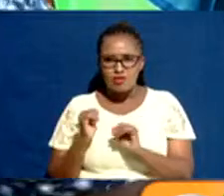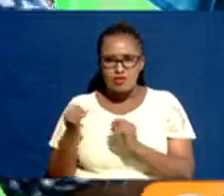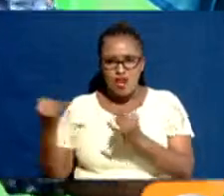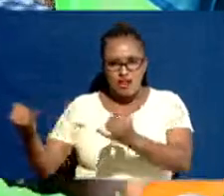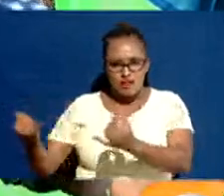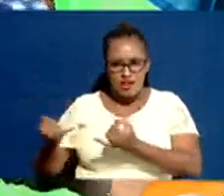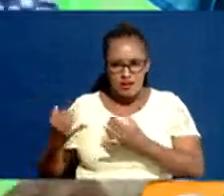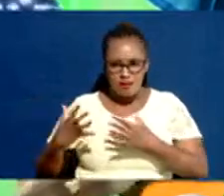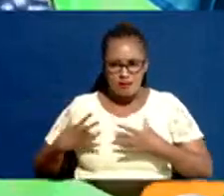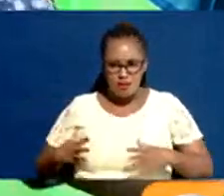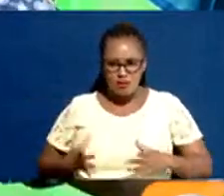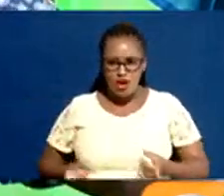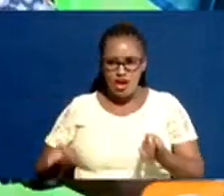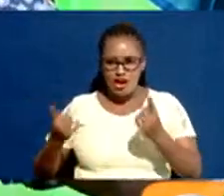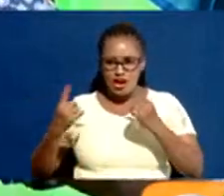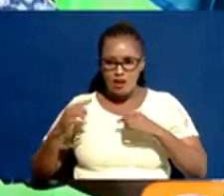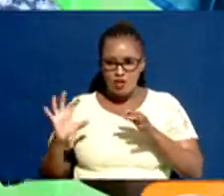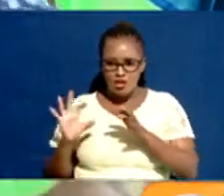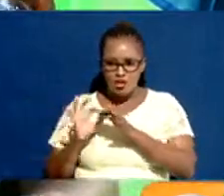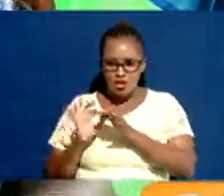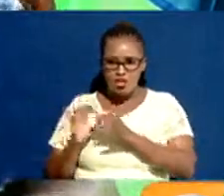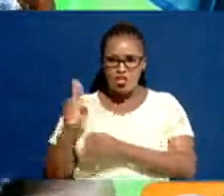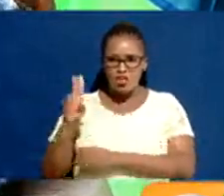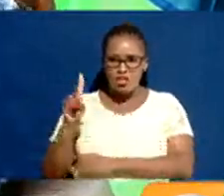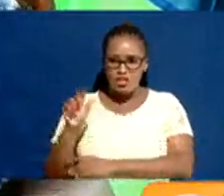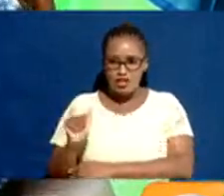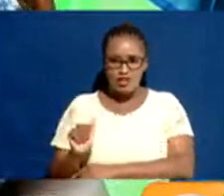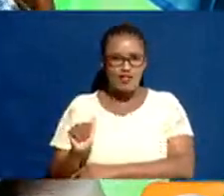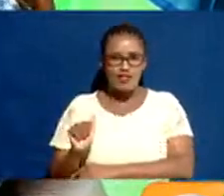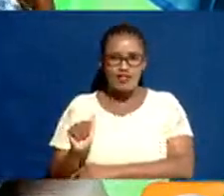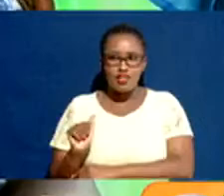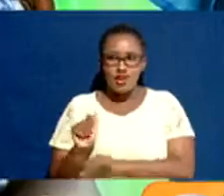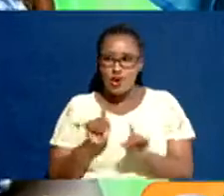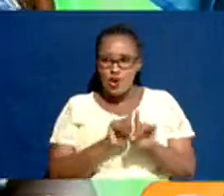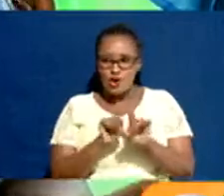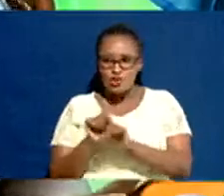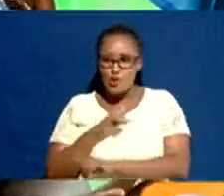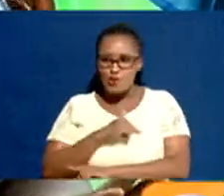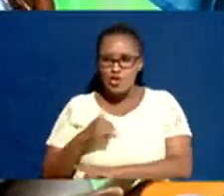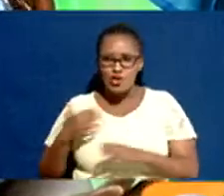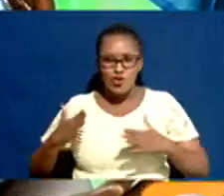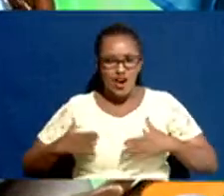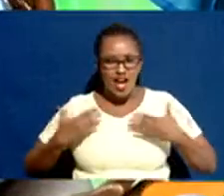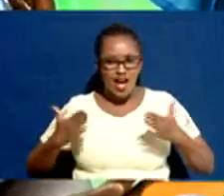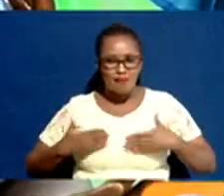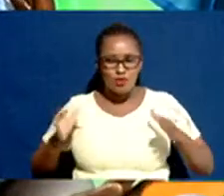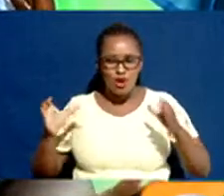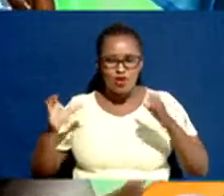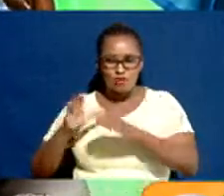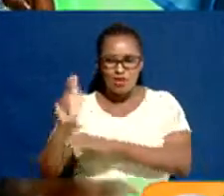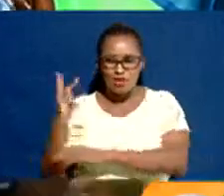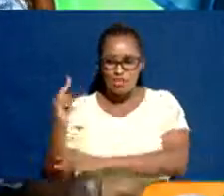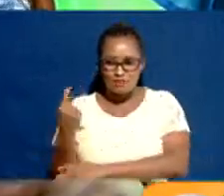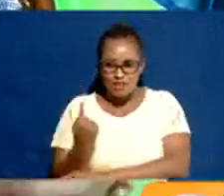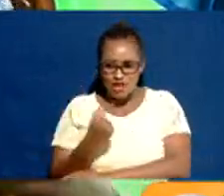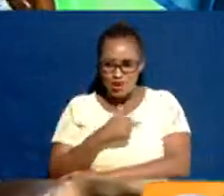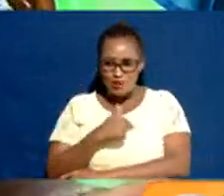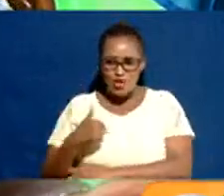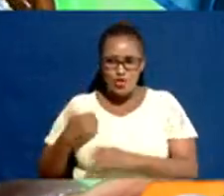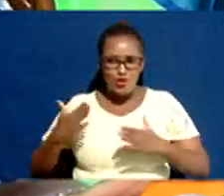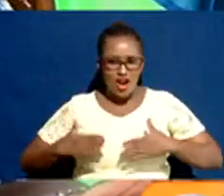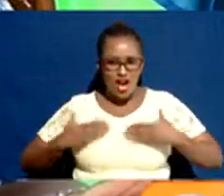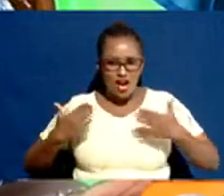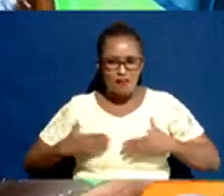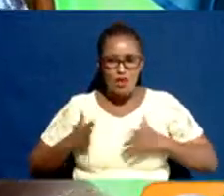for people to fold up and join UDA. They don't have to. And we are happy the way we are in Kenya Kwanza. We are happy with the